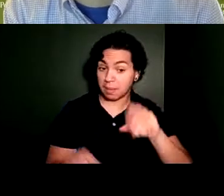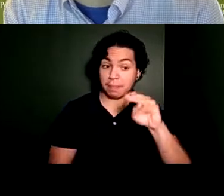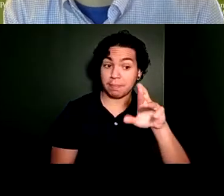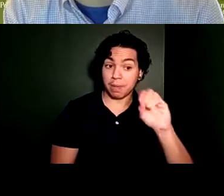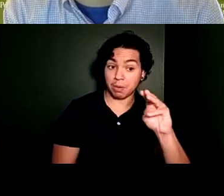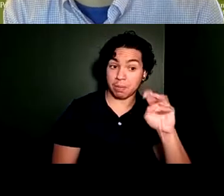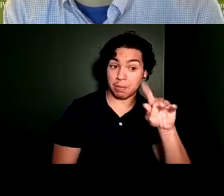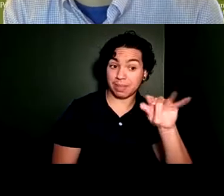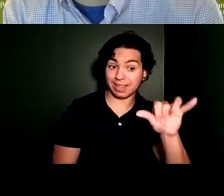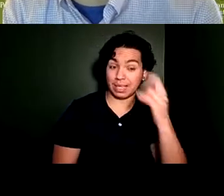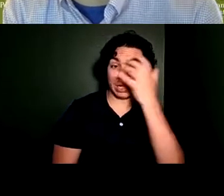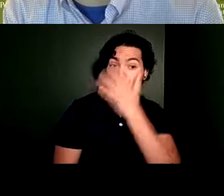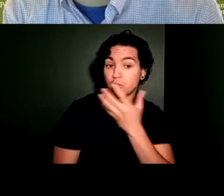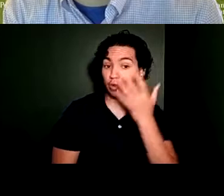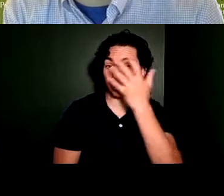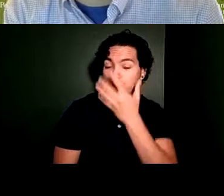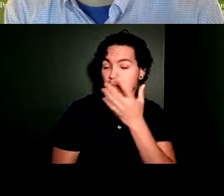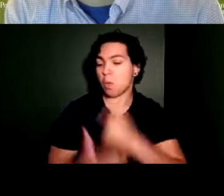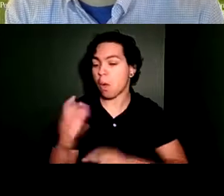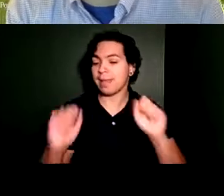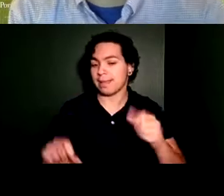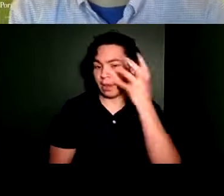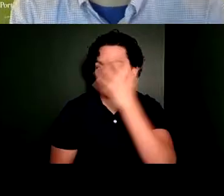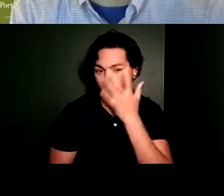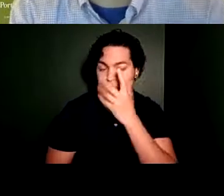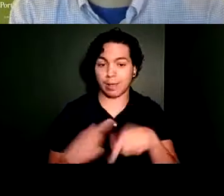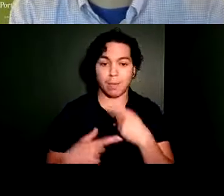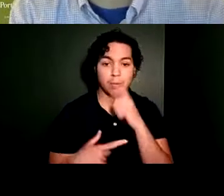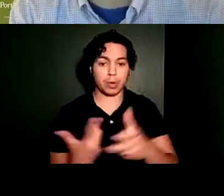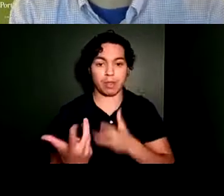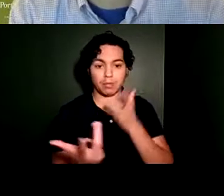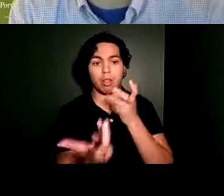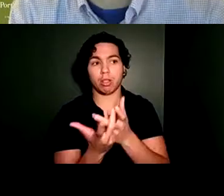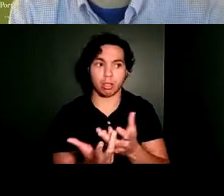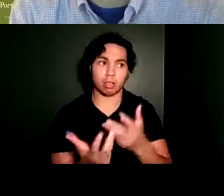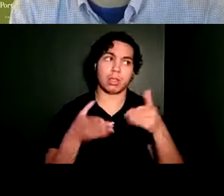what can micromobility look like when we don't have to accommodate cars at all?